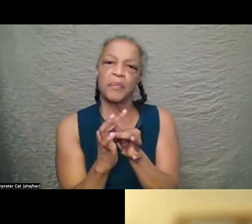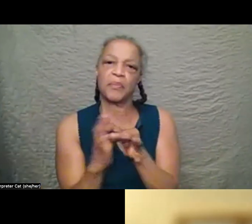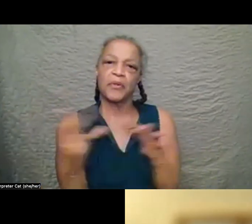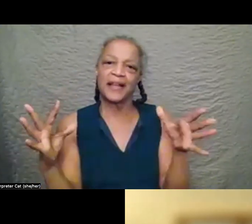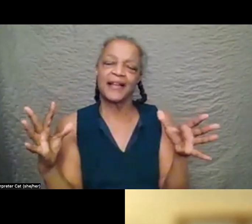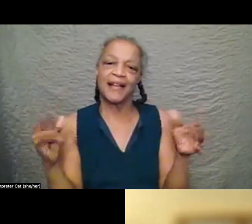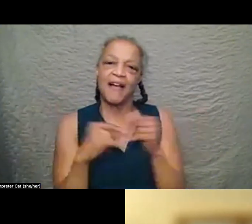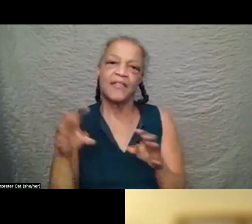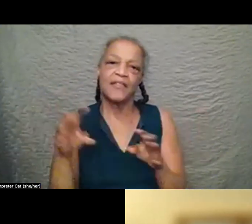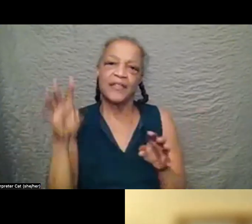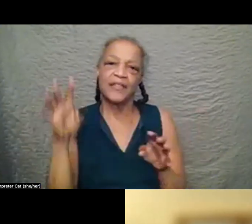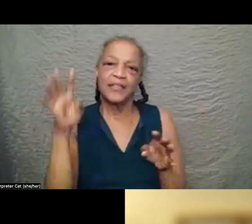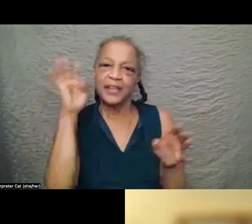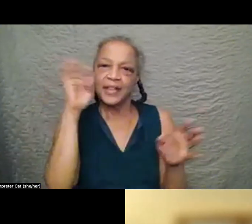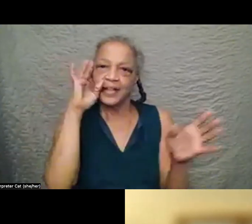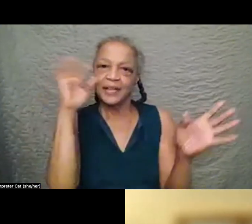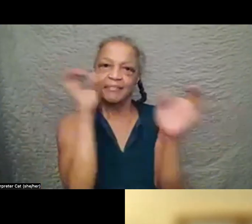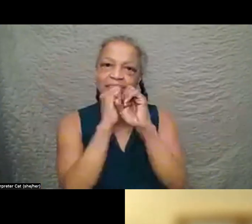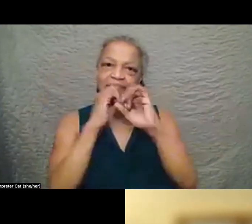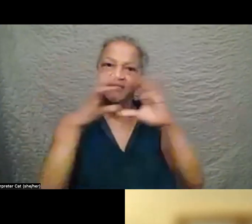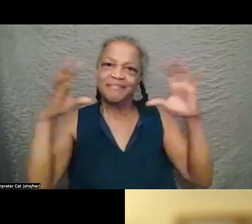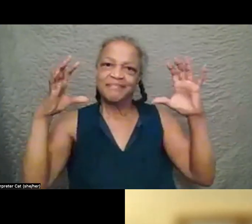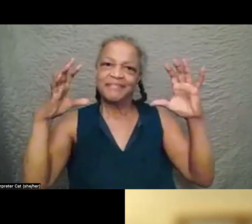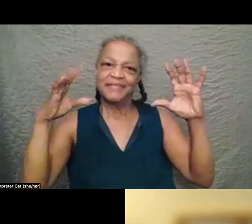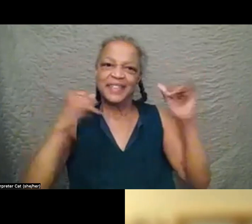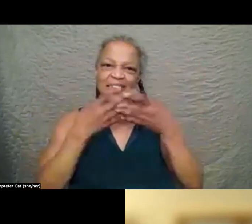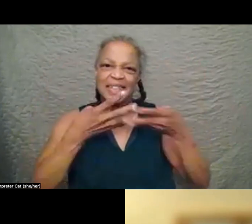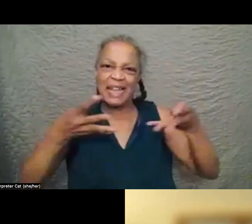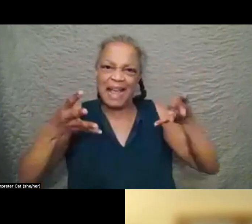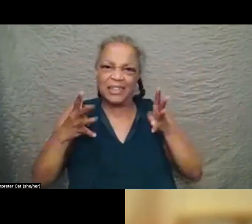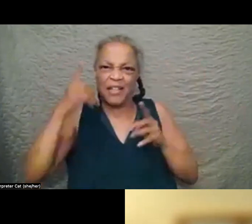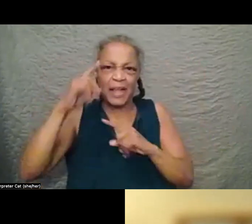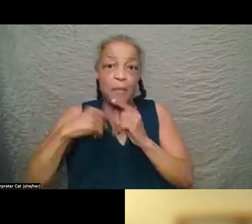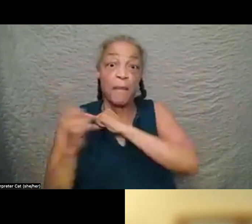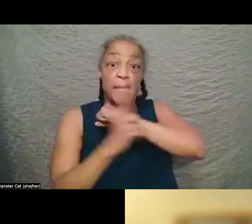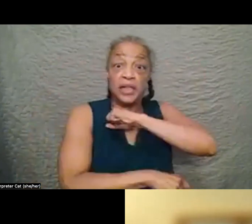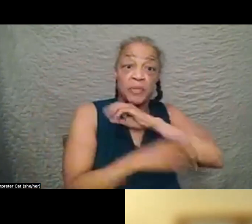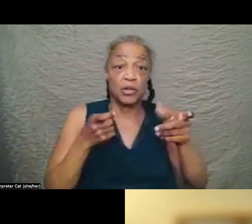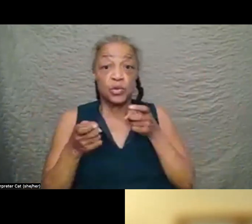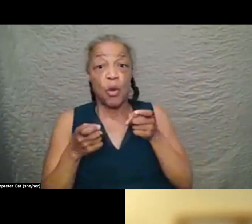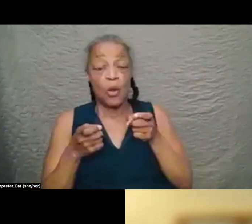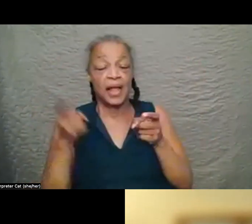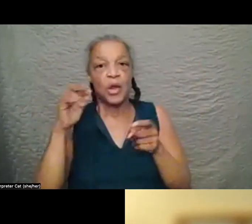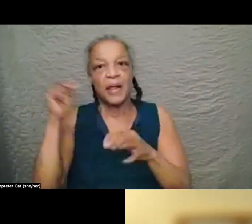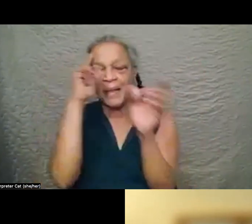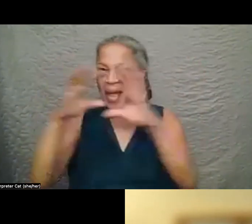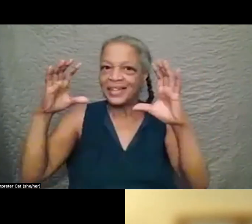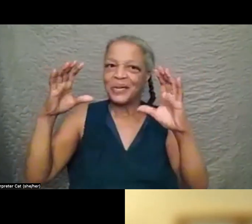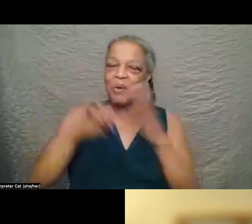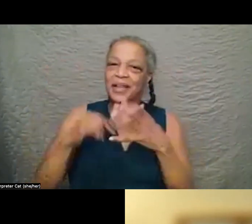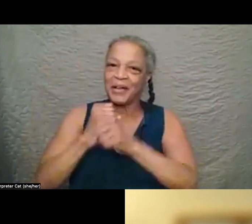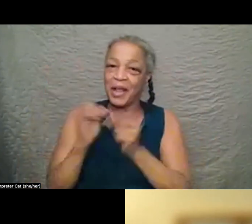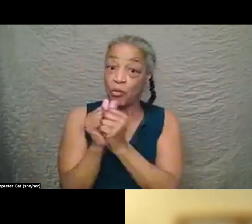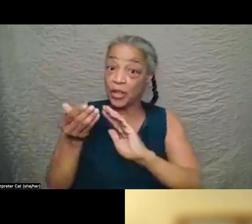ideological cage of thinking about punishment and control and reimagine what we could create in communities